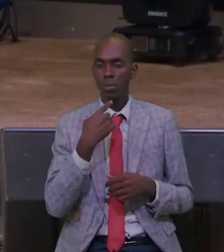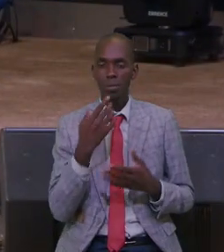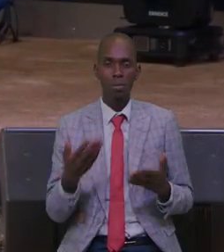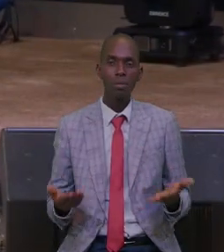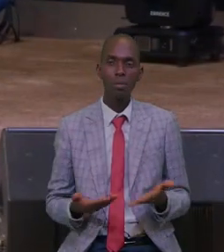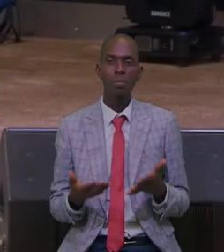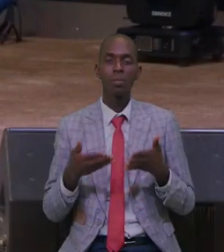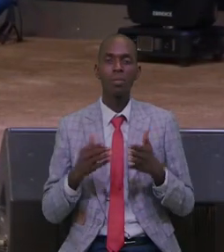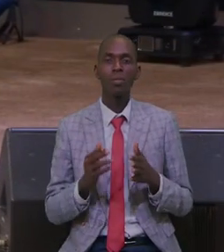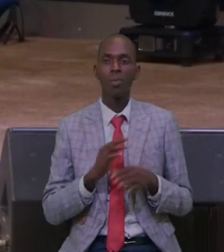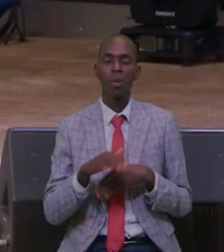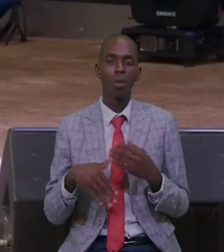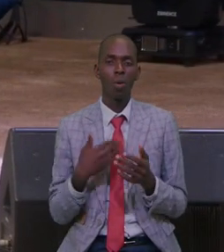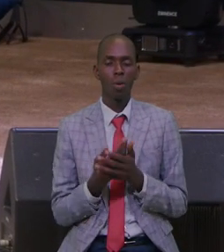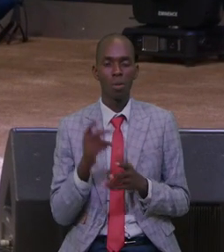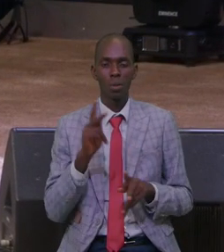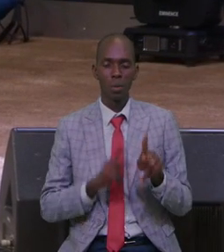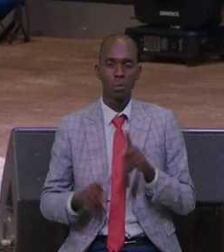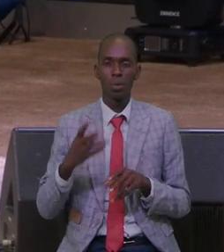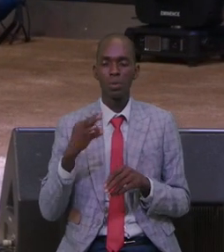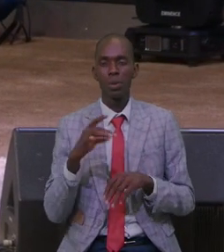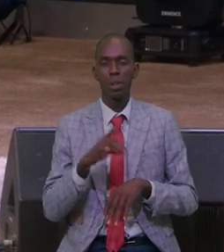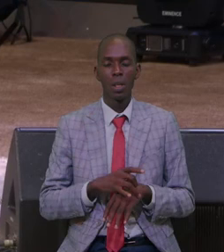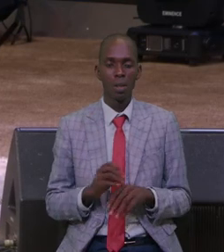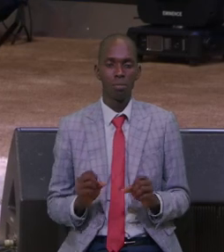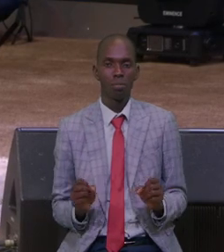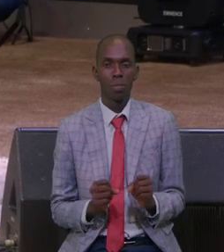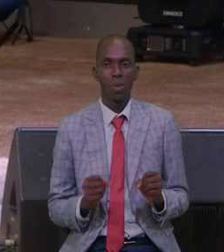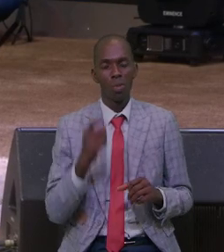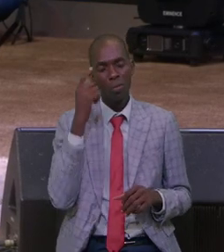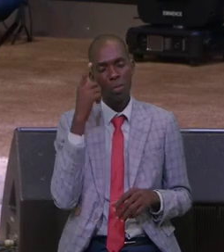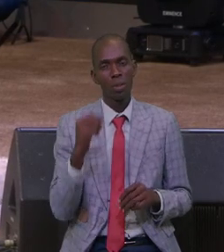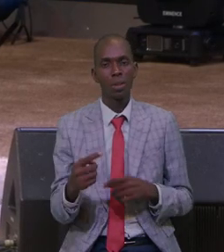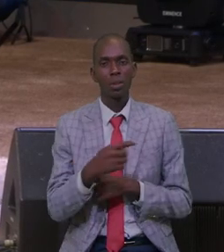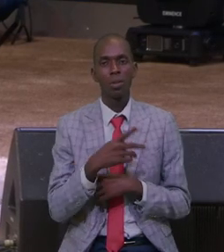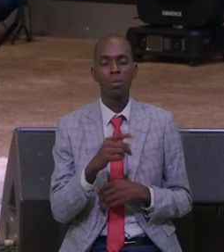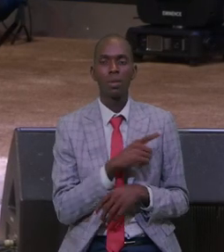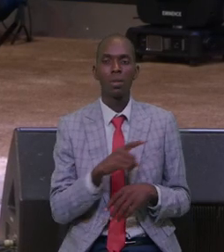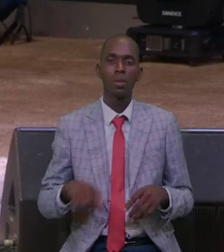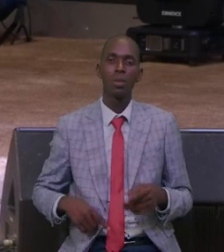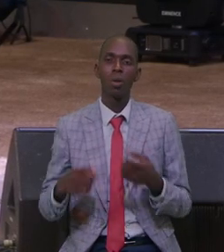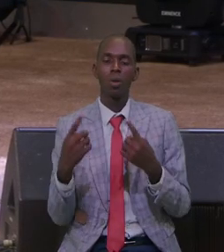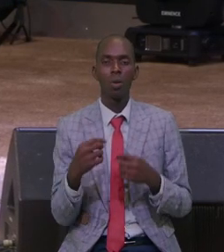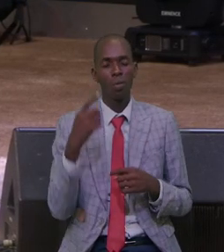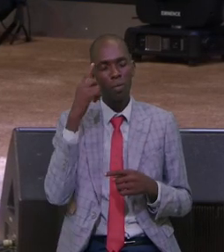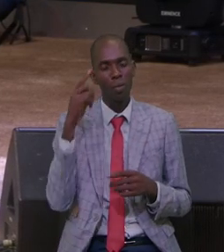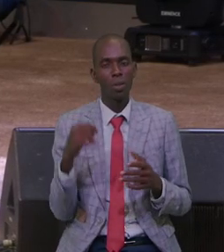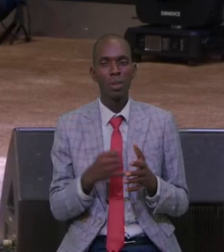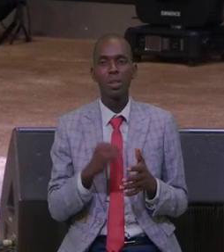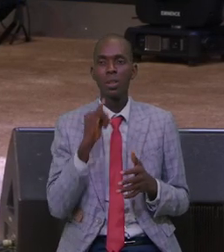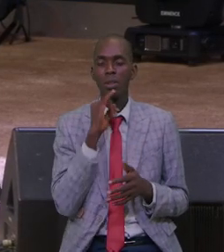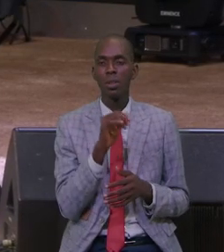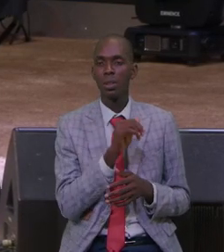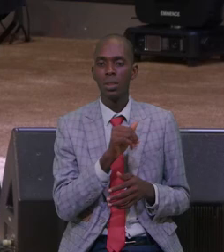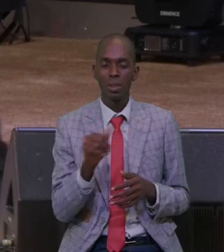here, let all the inhabitants of the land tremble, for the day of the Lord cometh, for it is near at